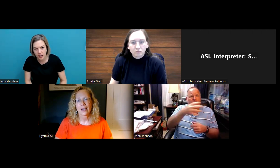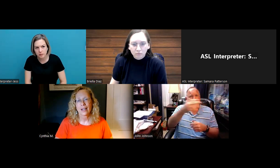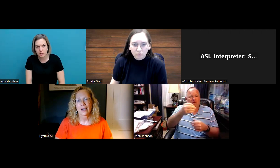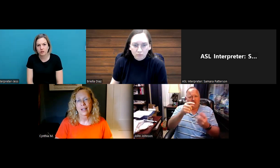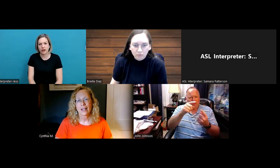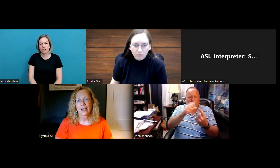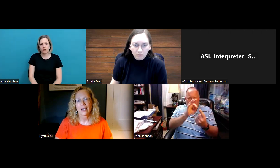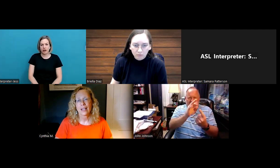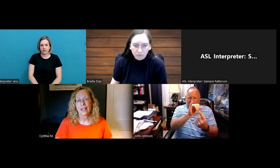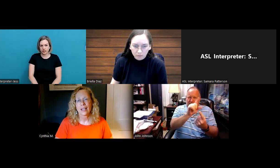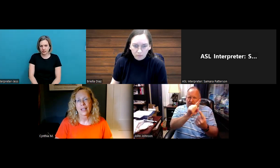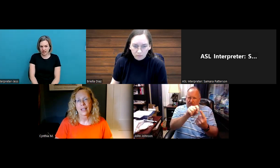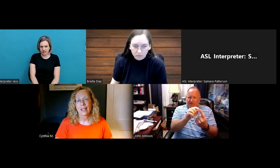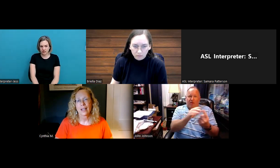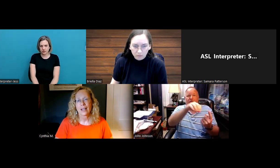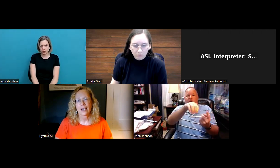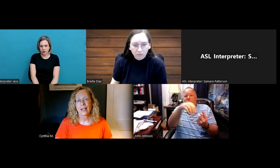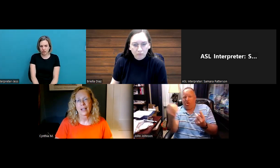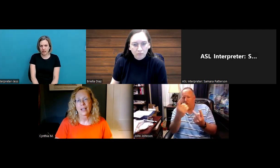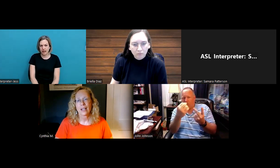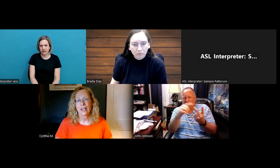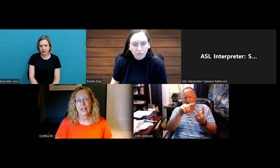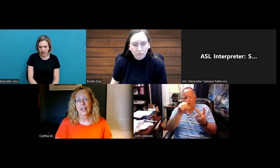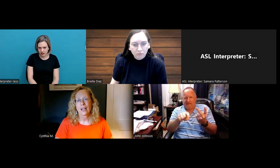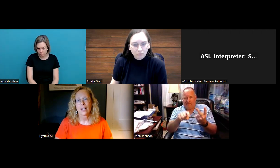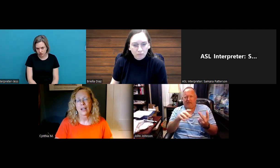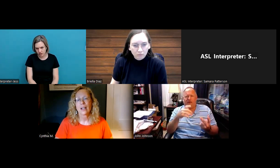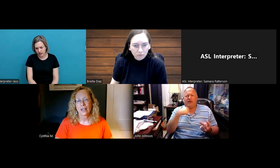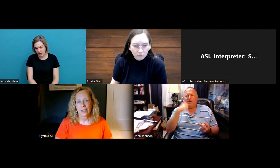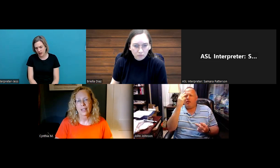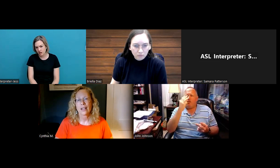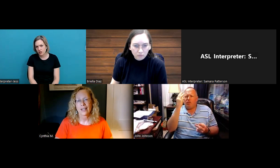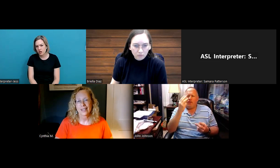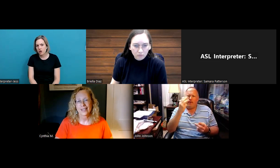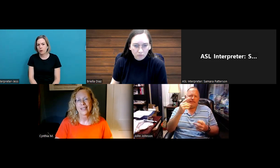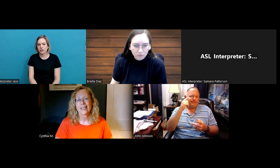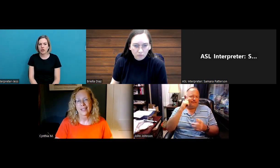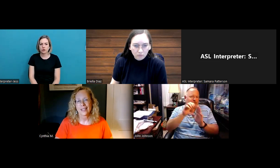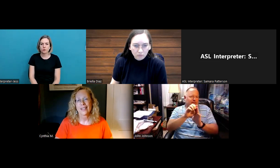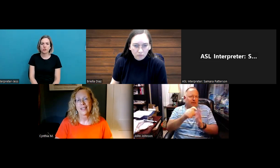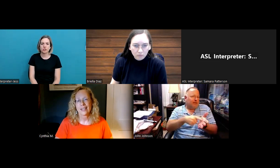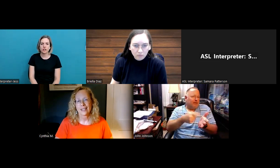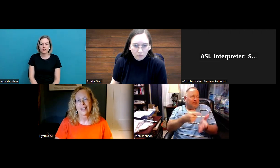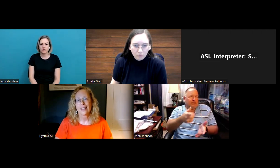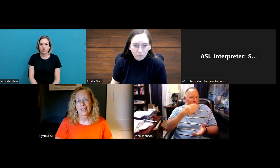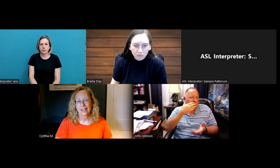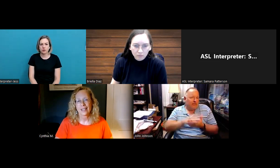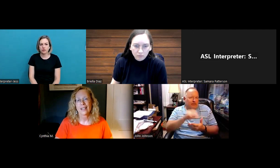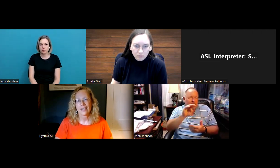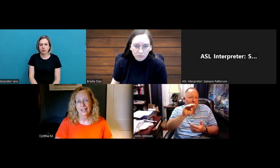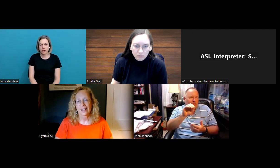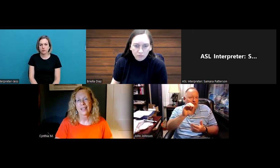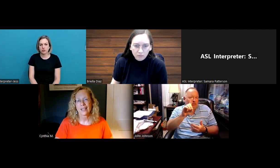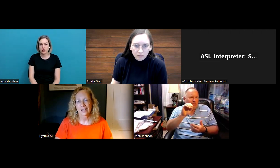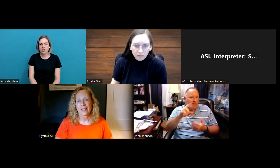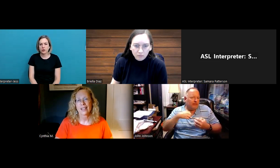dog, can that be a write-off for your taxes? That's the first question I had. And then the other question that I had was, I was wondering, for example,